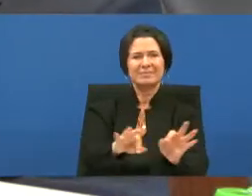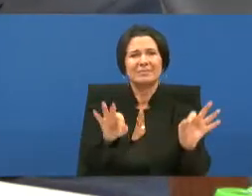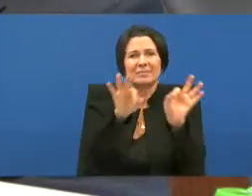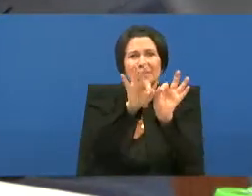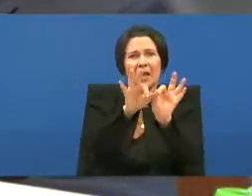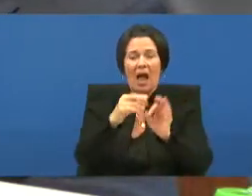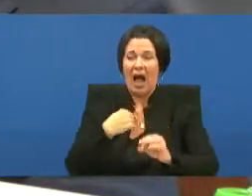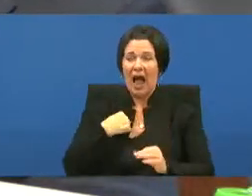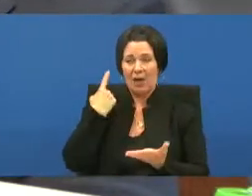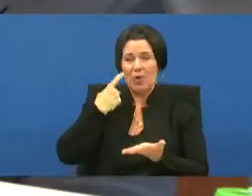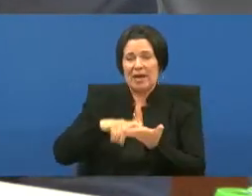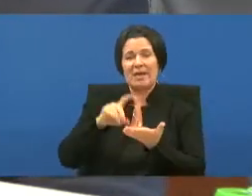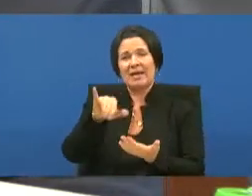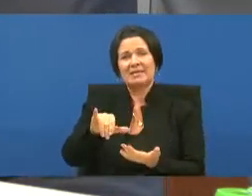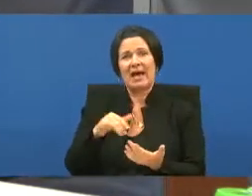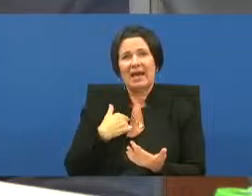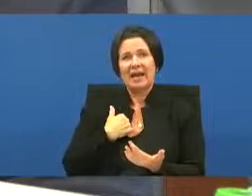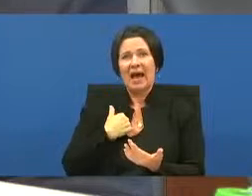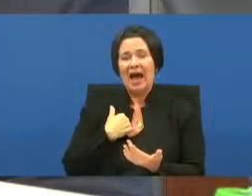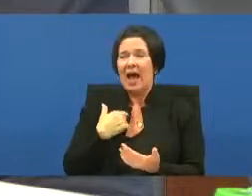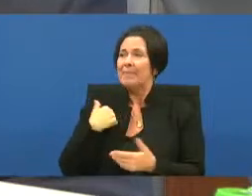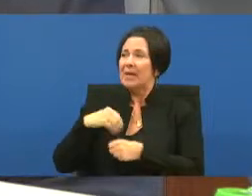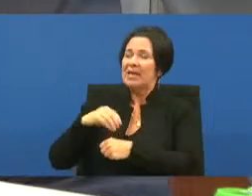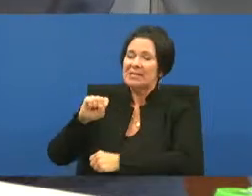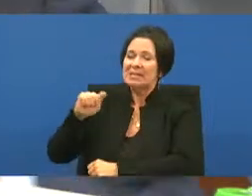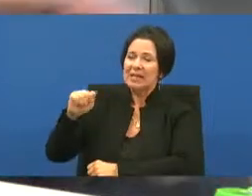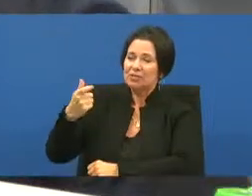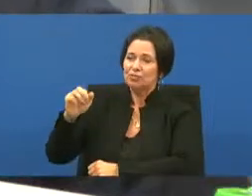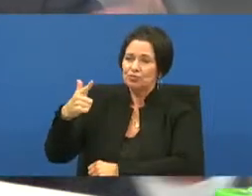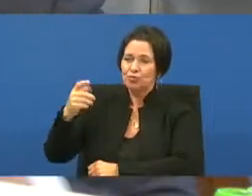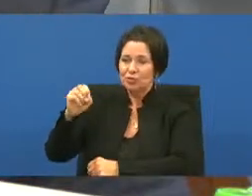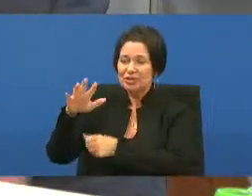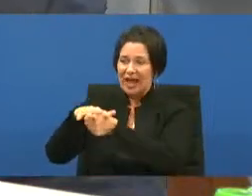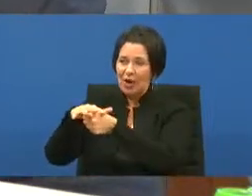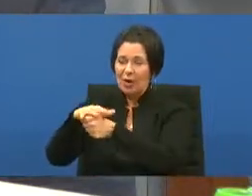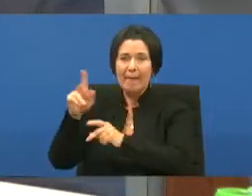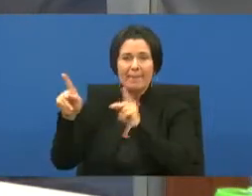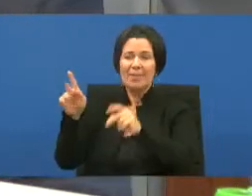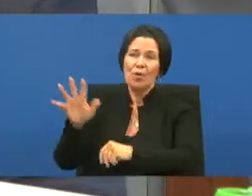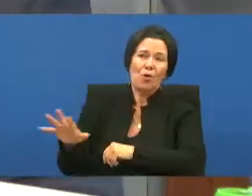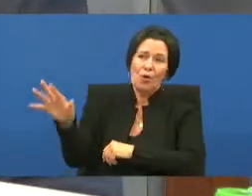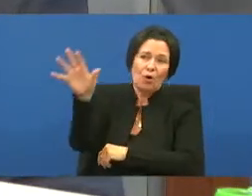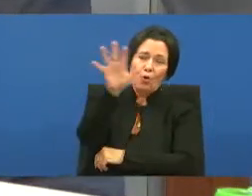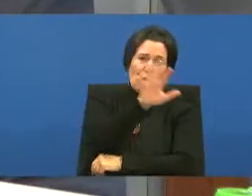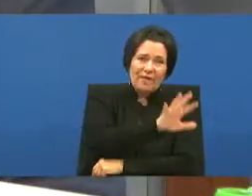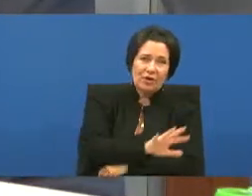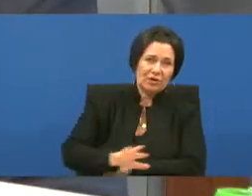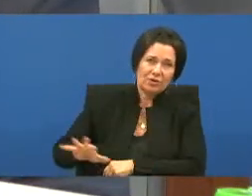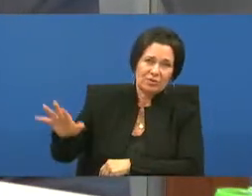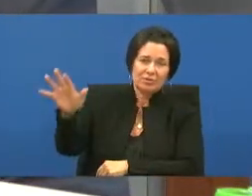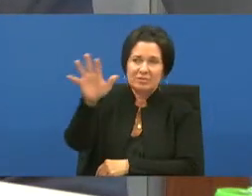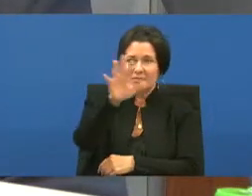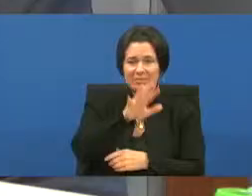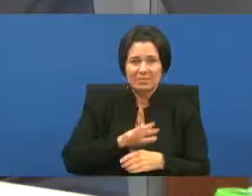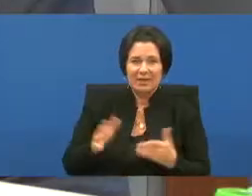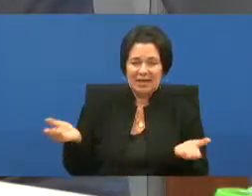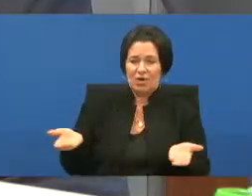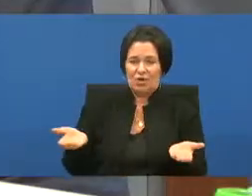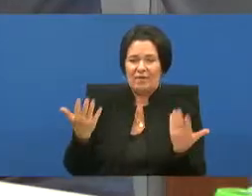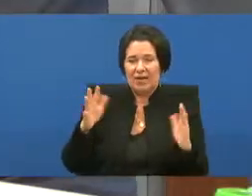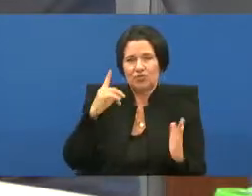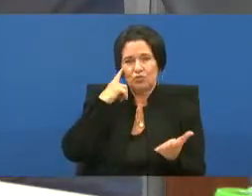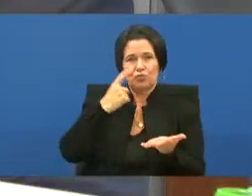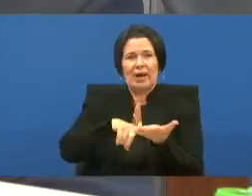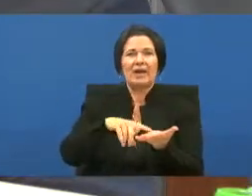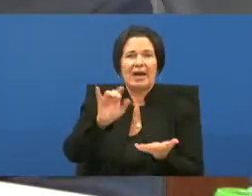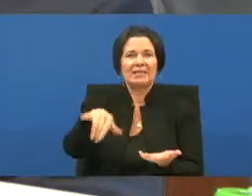who represents largely the St. George area. I think council members from all over the parish recognize that it's important. So I